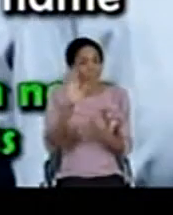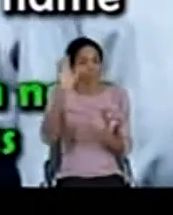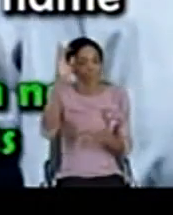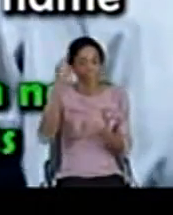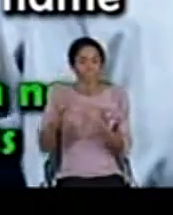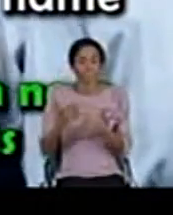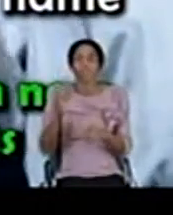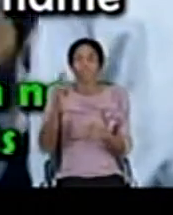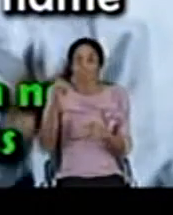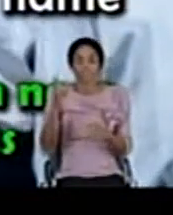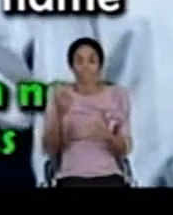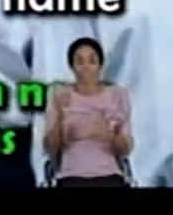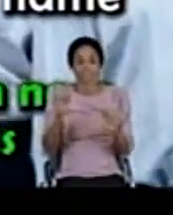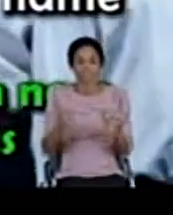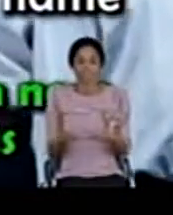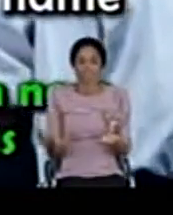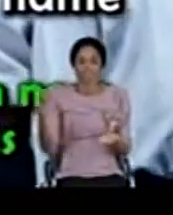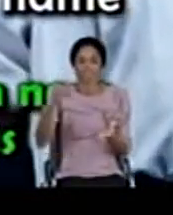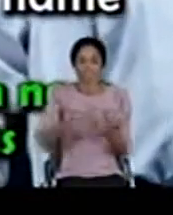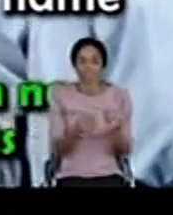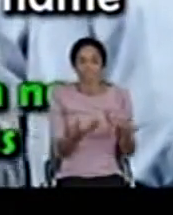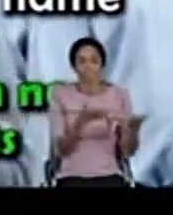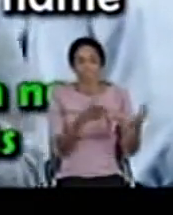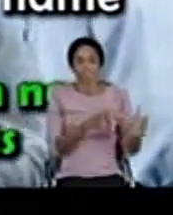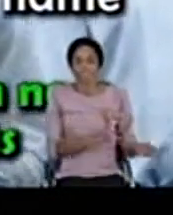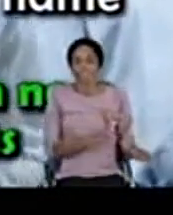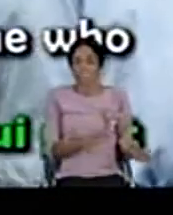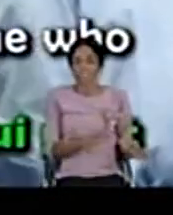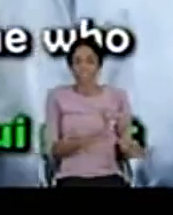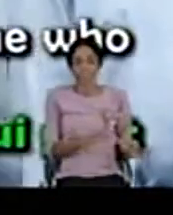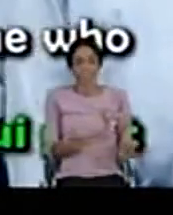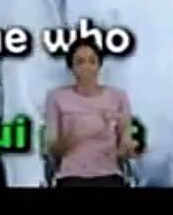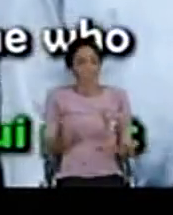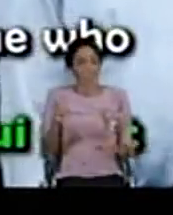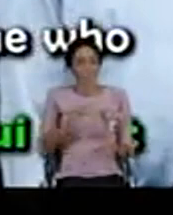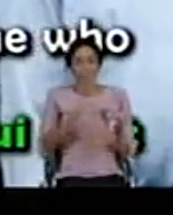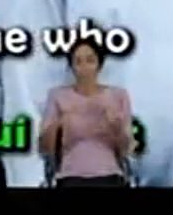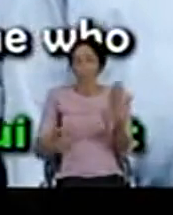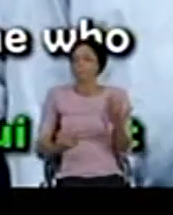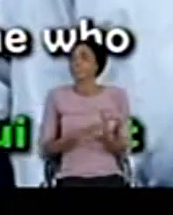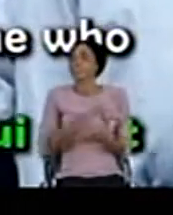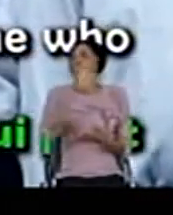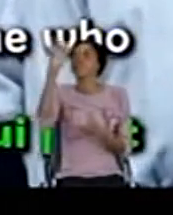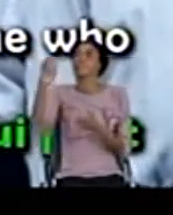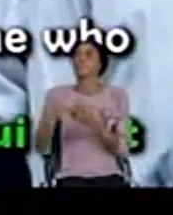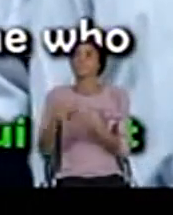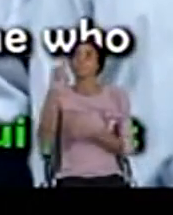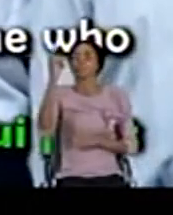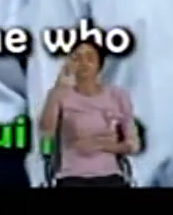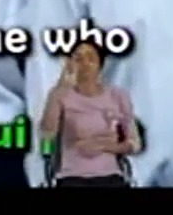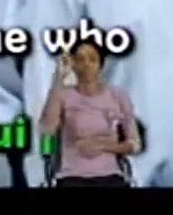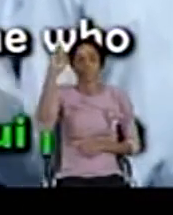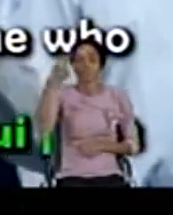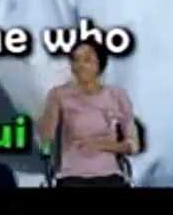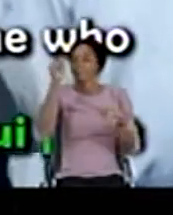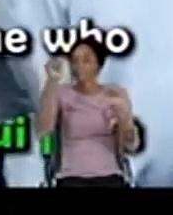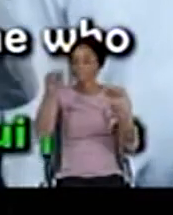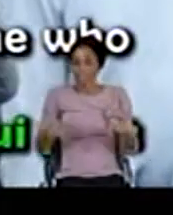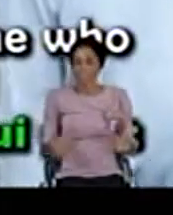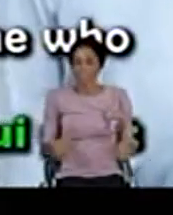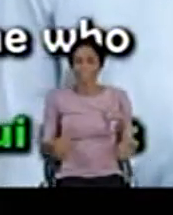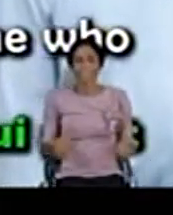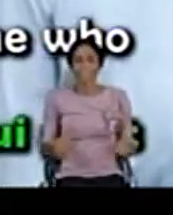your name can raise the dead. So all the glory to the only one